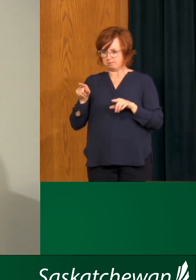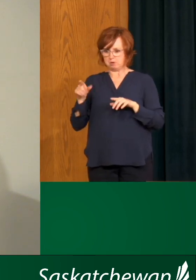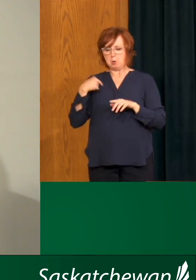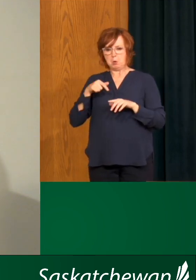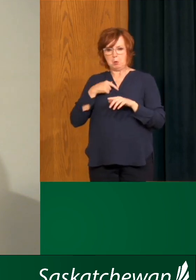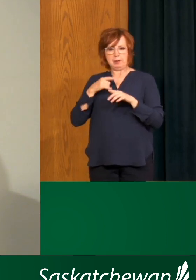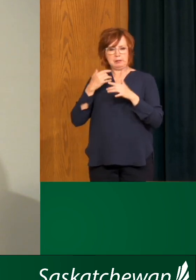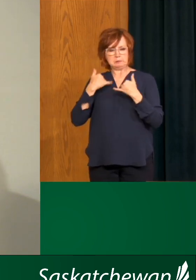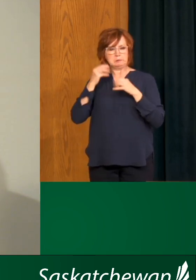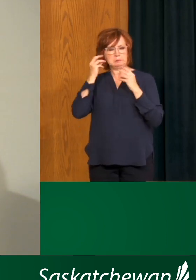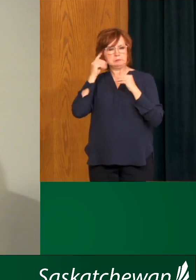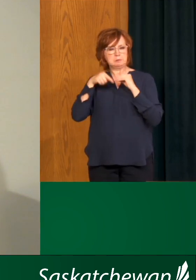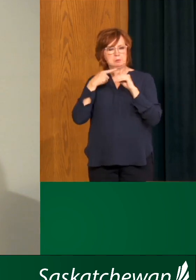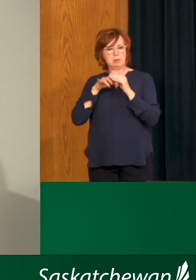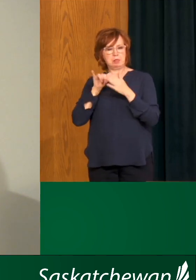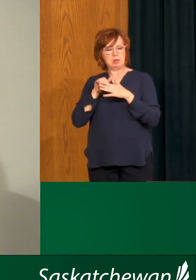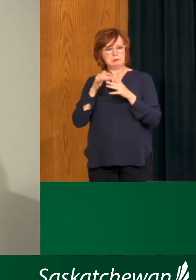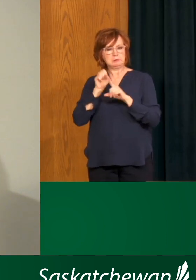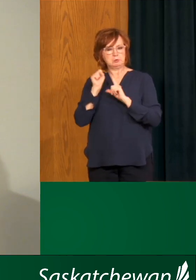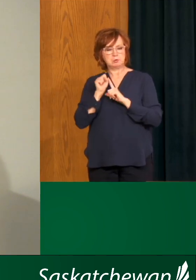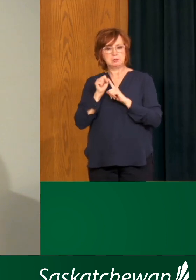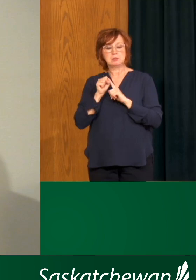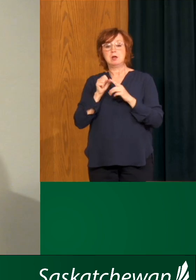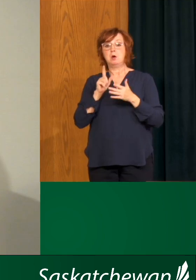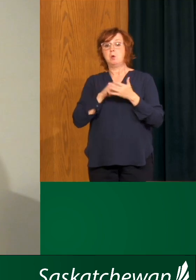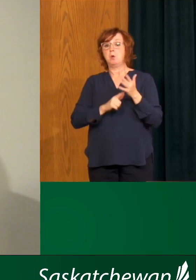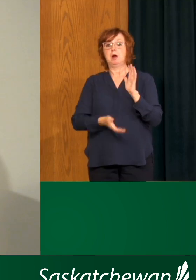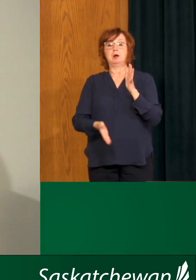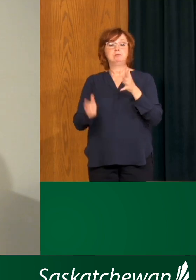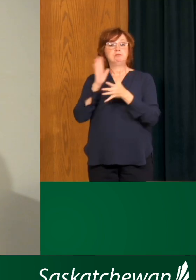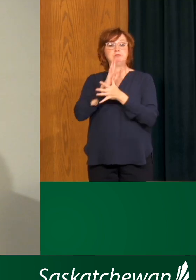into account. And I think the main consideration will be,